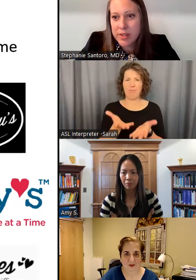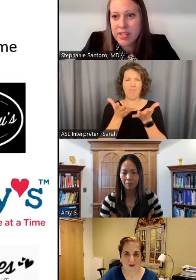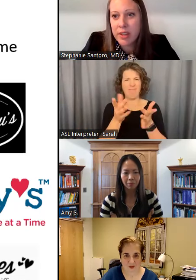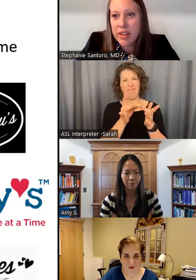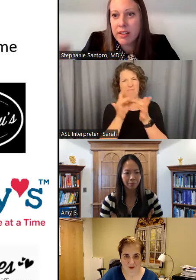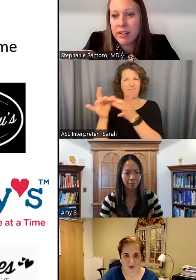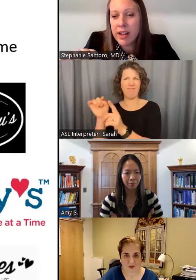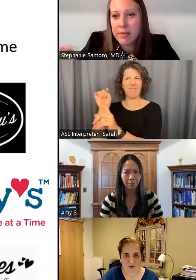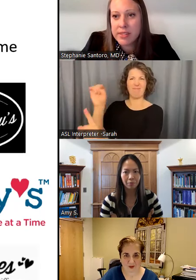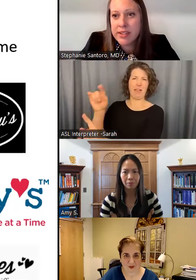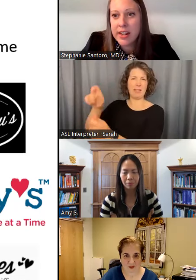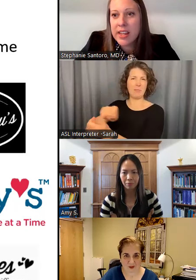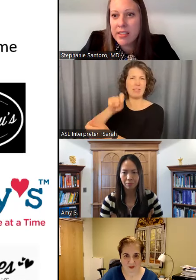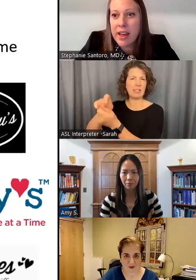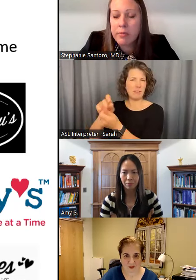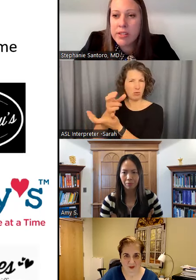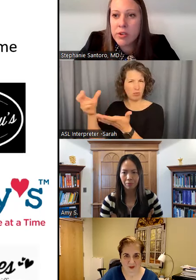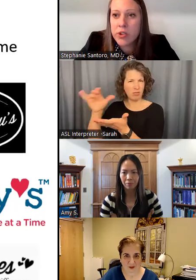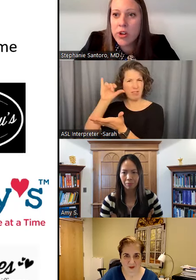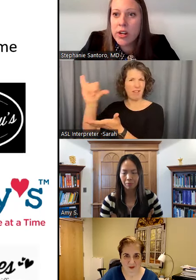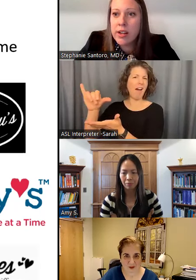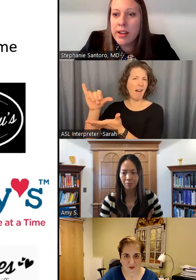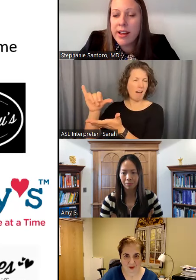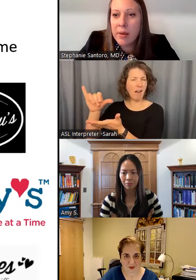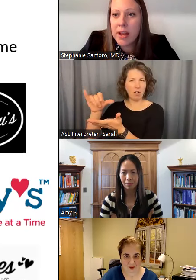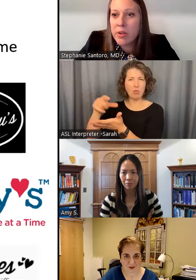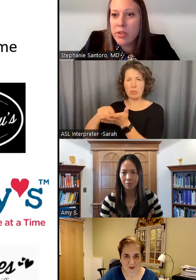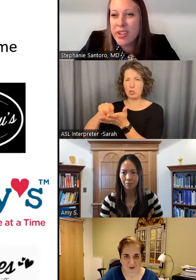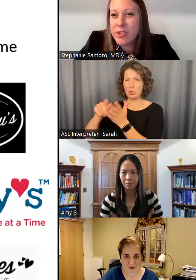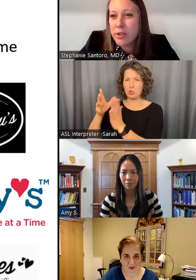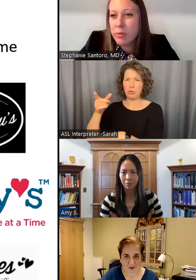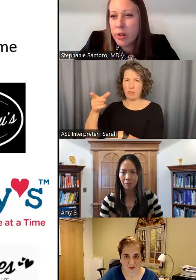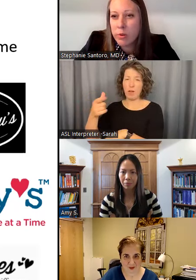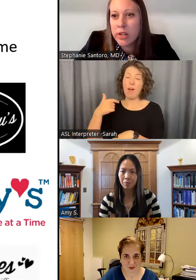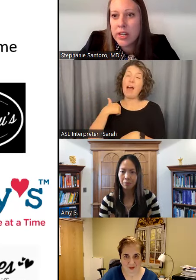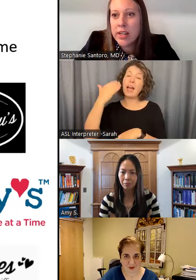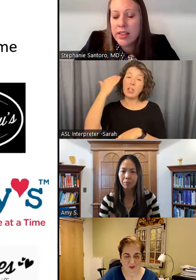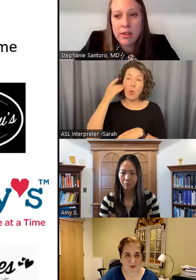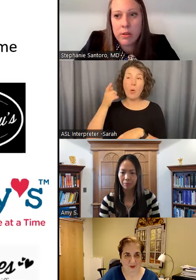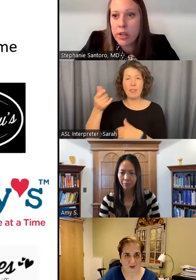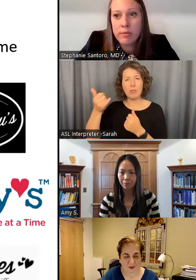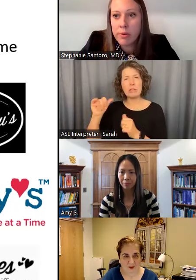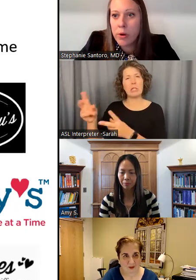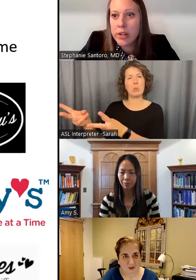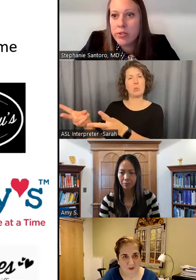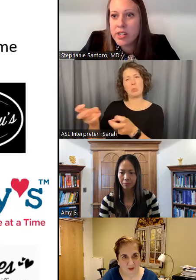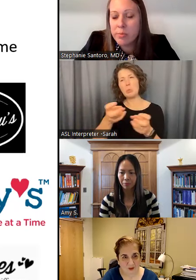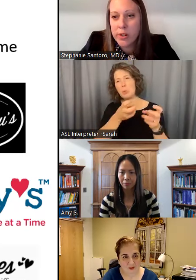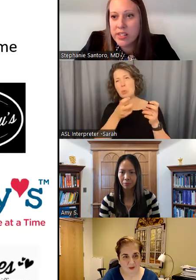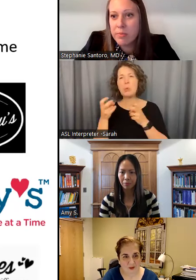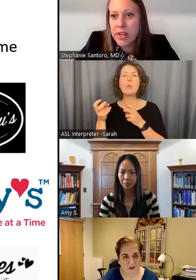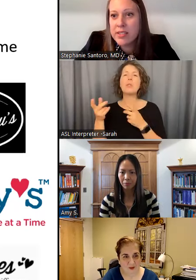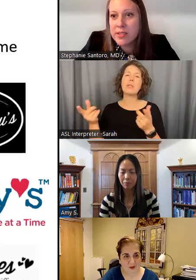that specific study and that researcher. I know that they're still recruiting and that they're looking for more